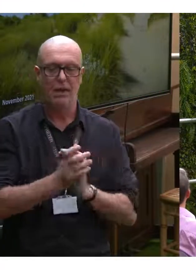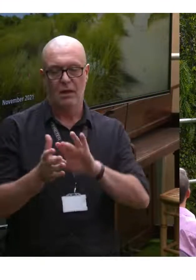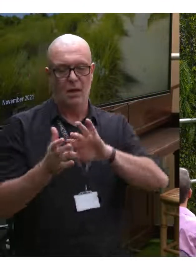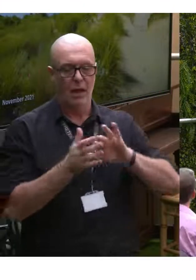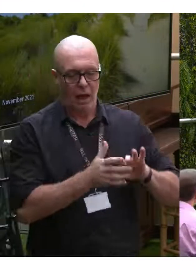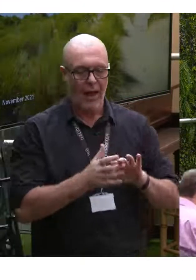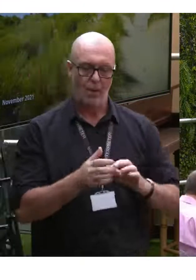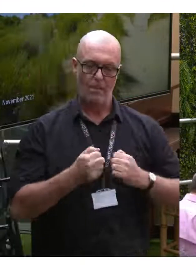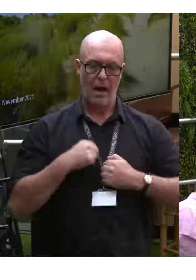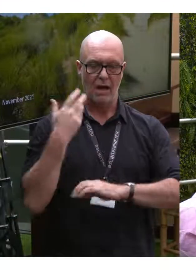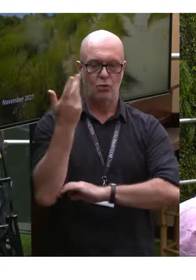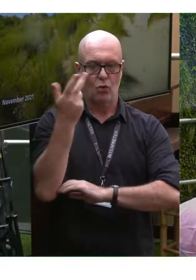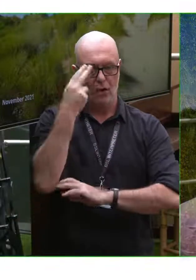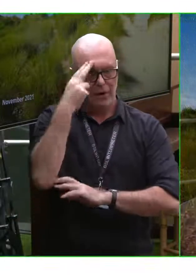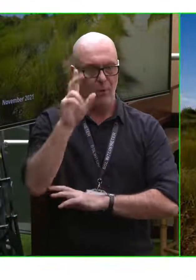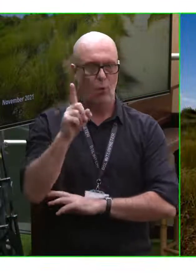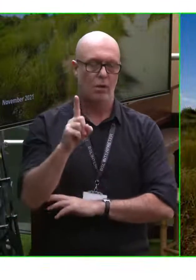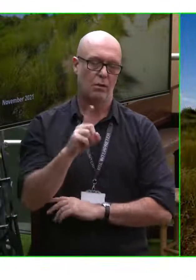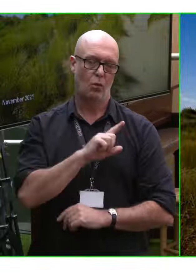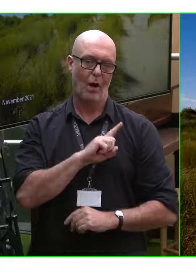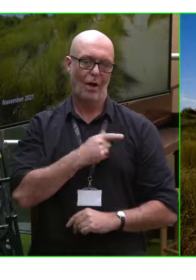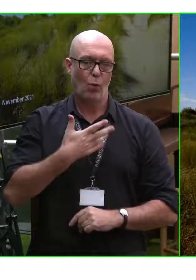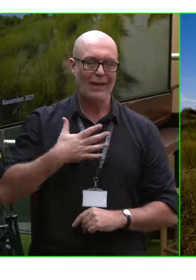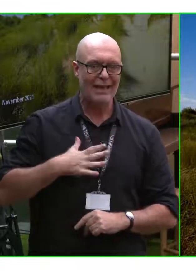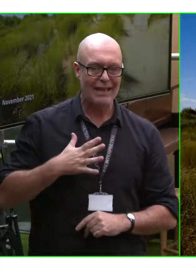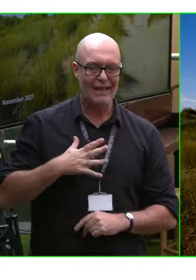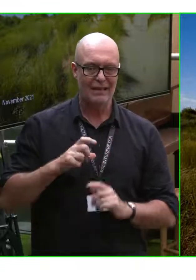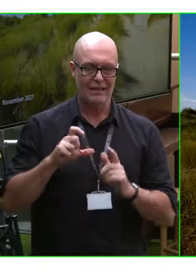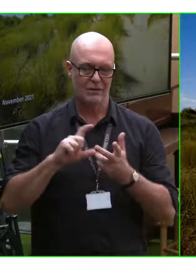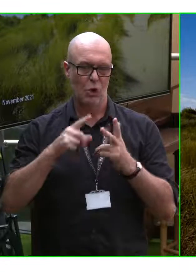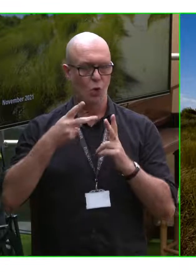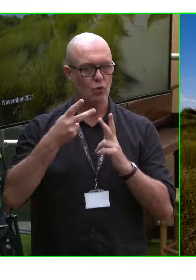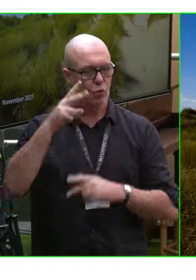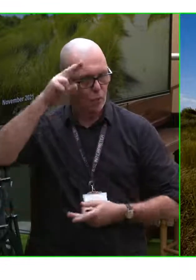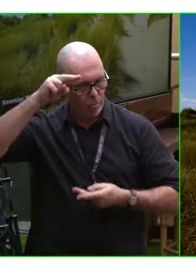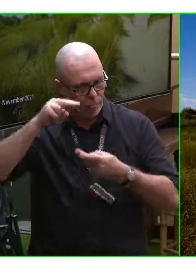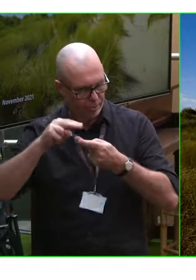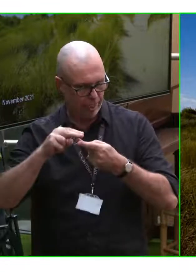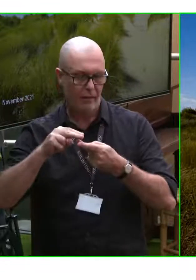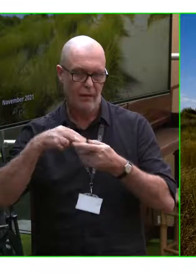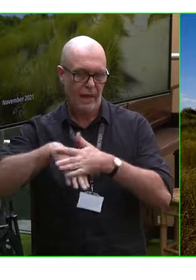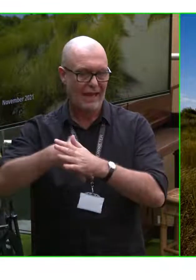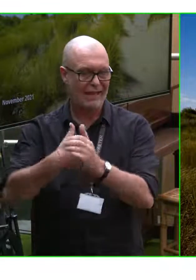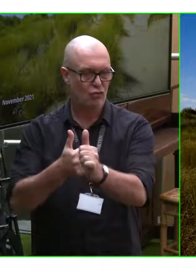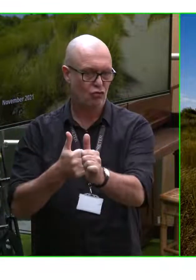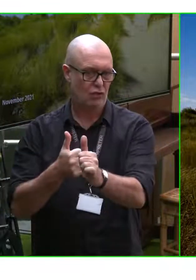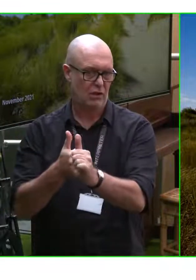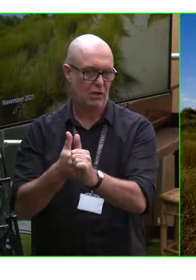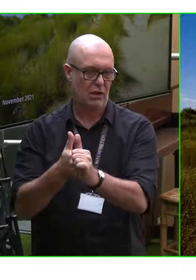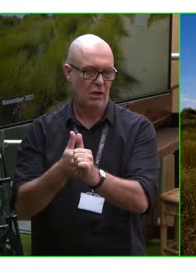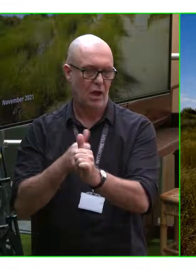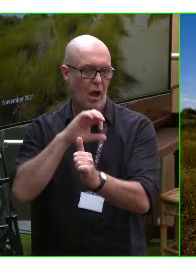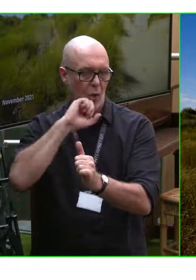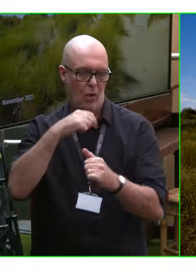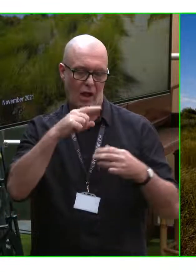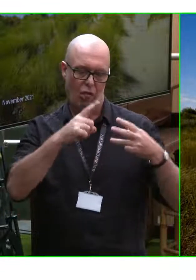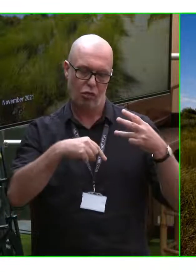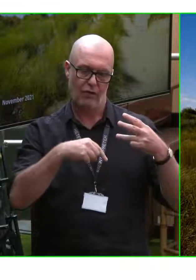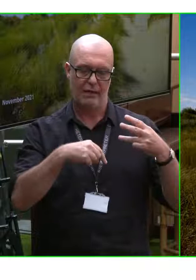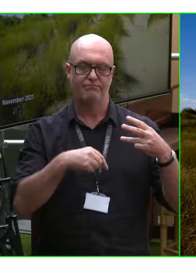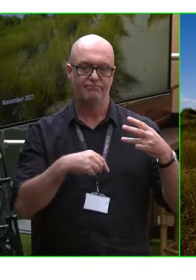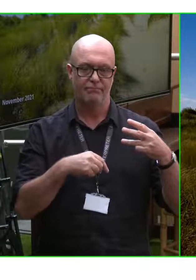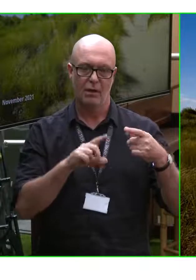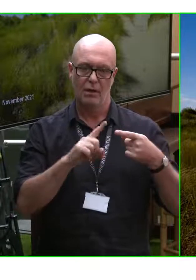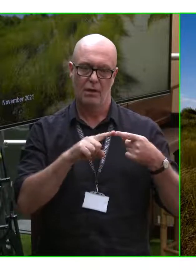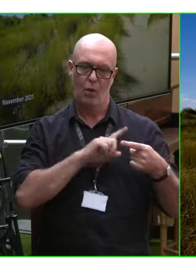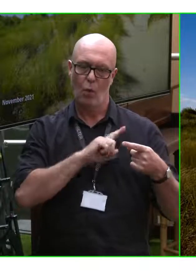the title of my talk, why do we need to decarbonise our industry? I'm actually going to give you 3 titles. Why do we need